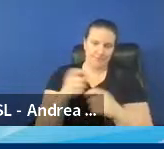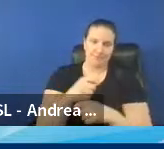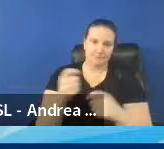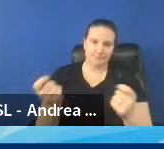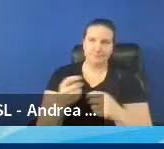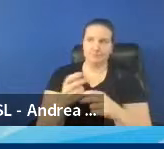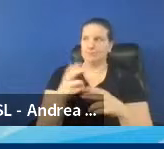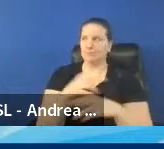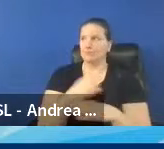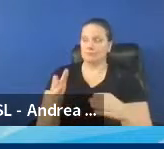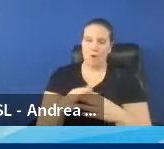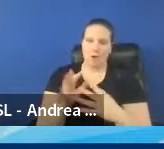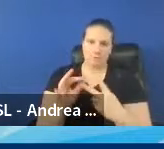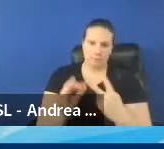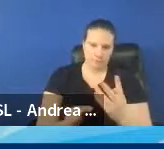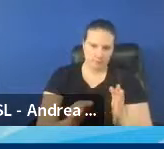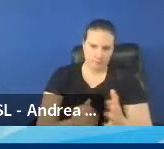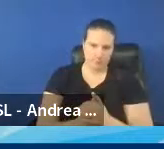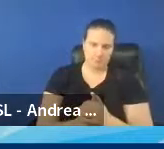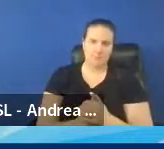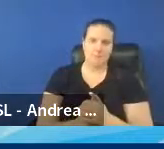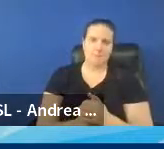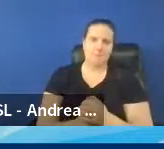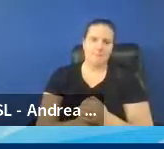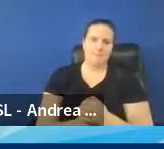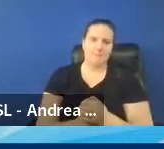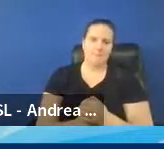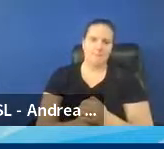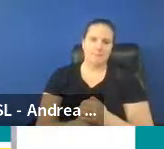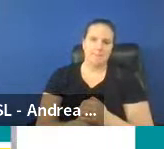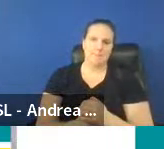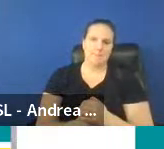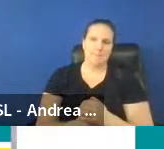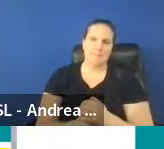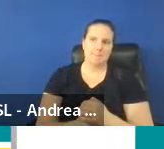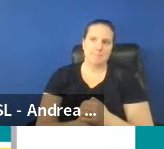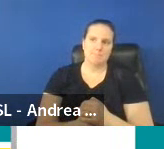interchange options. So next slide, please.